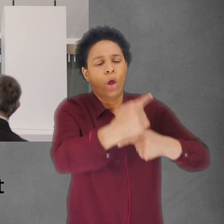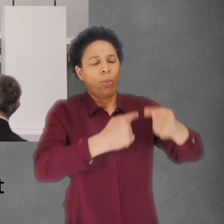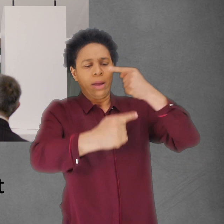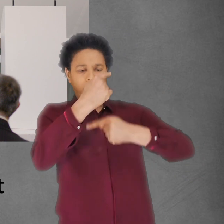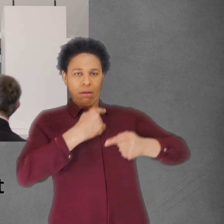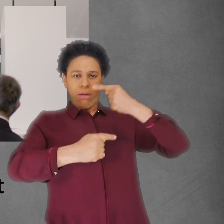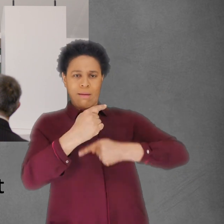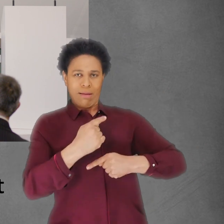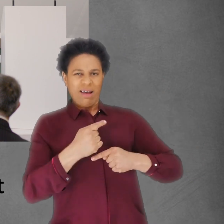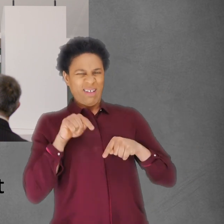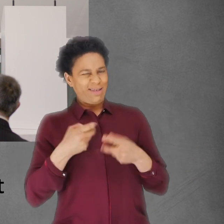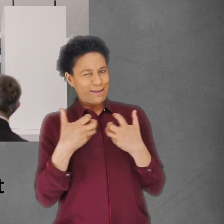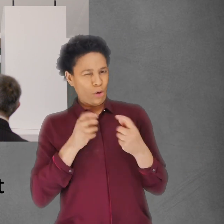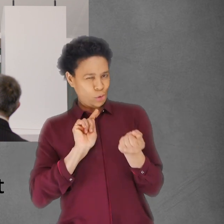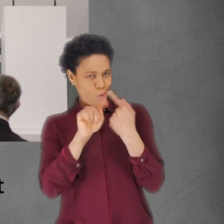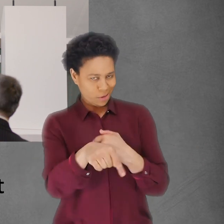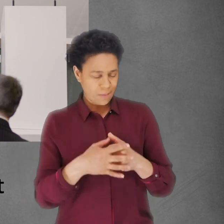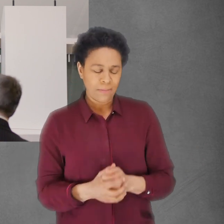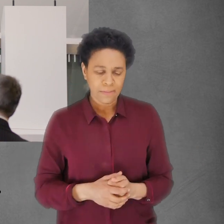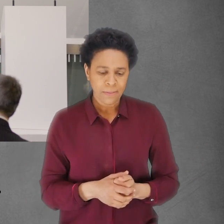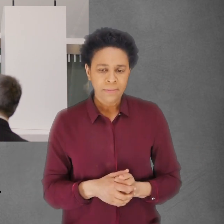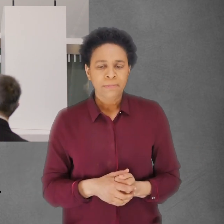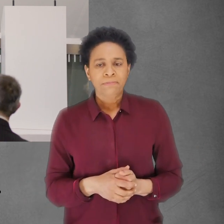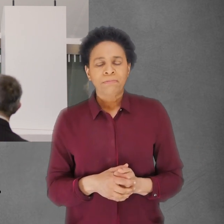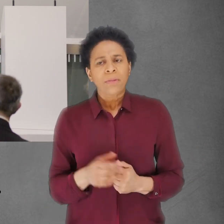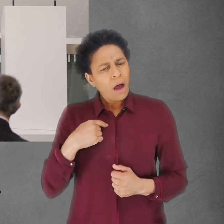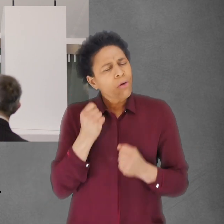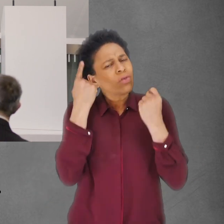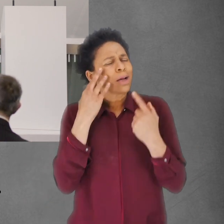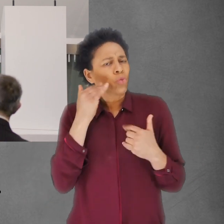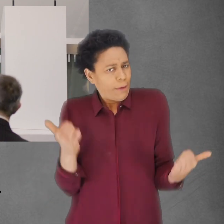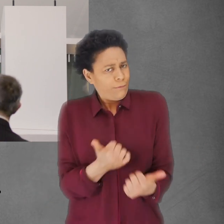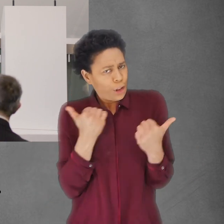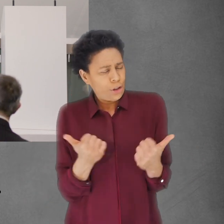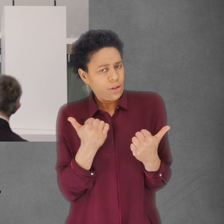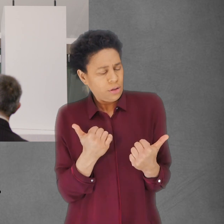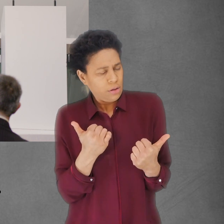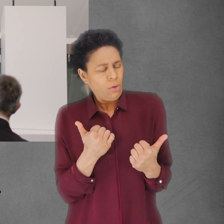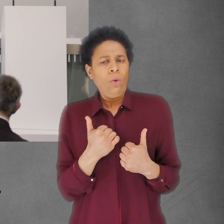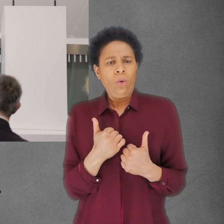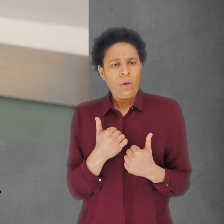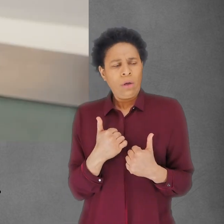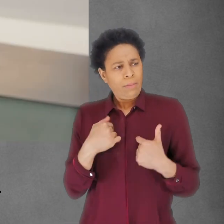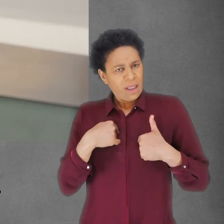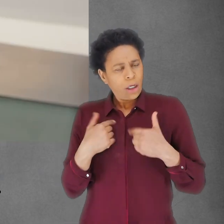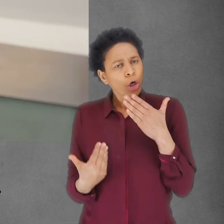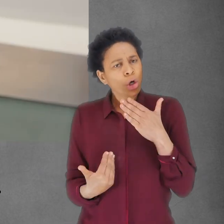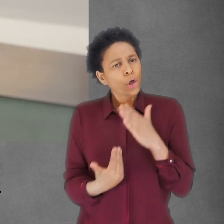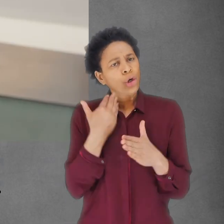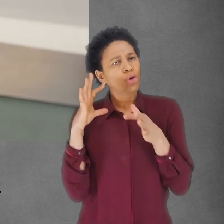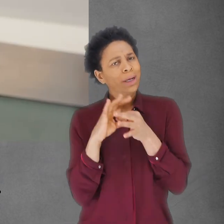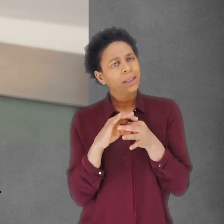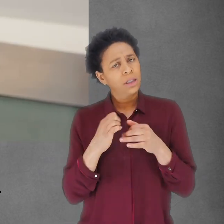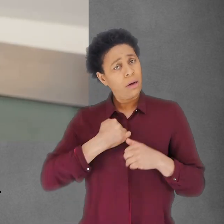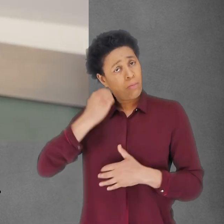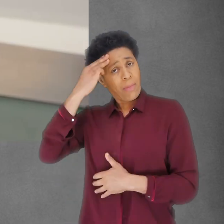backwards. And what I realized after making it was a new